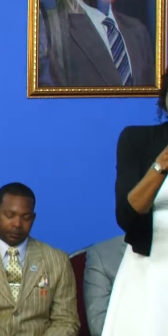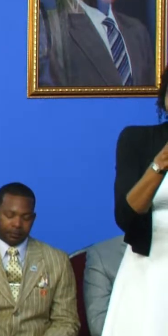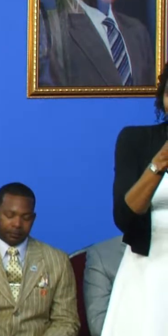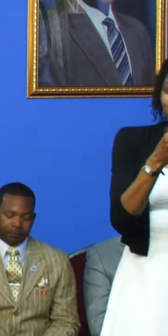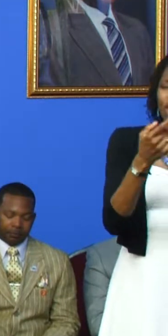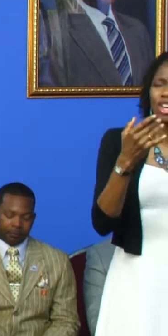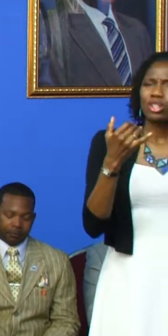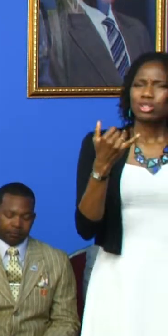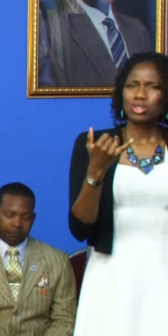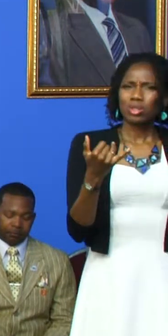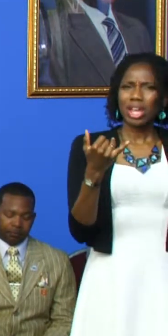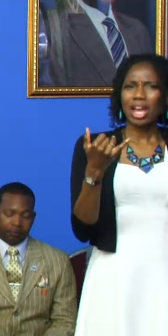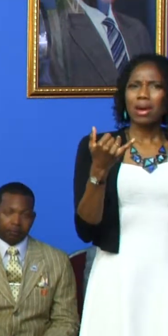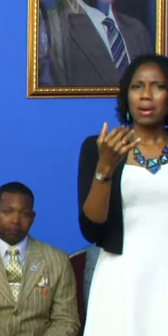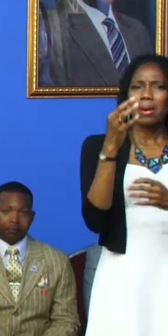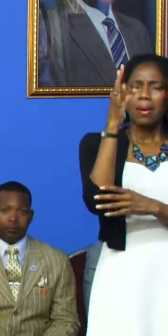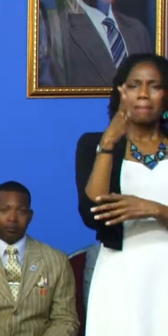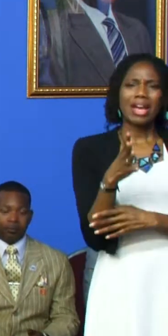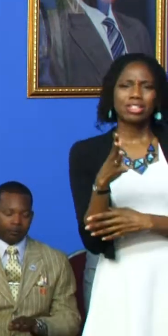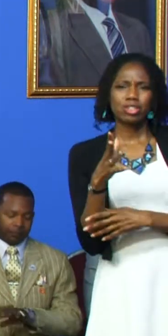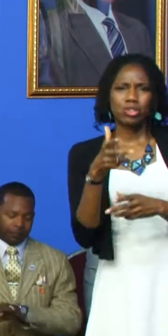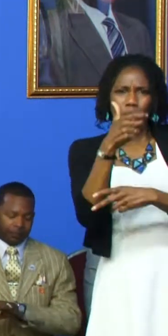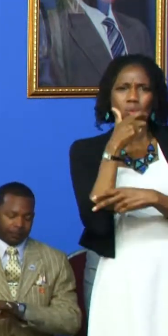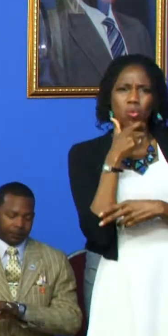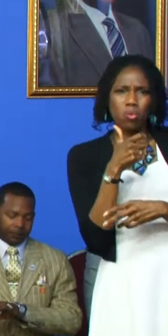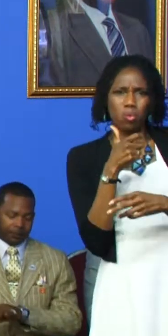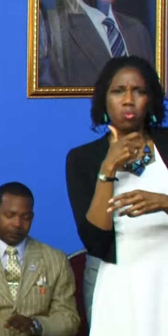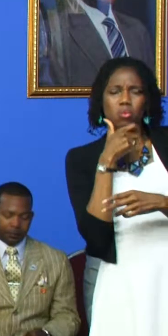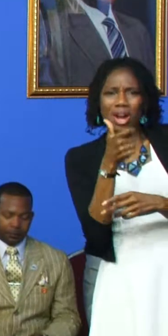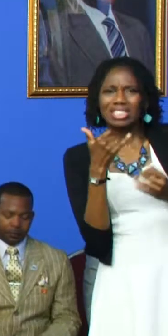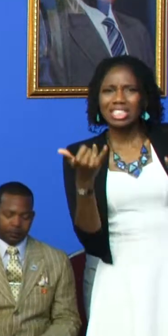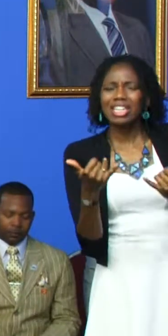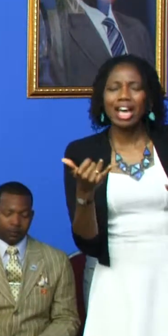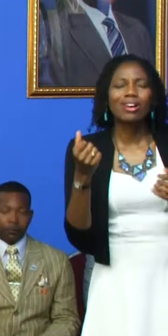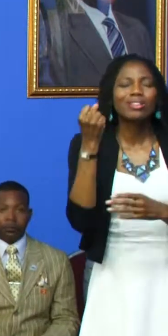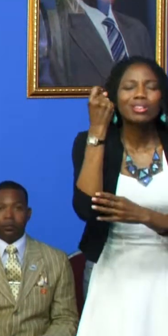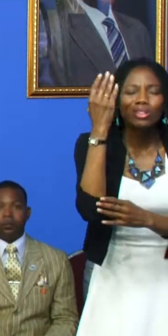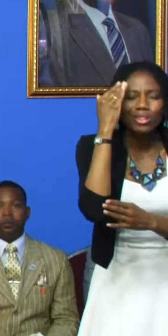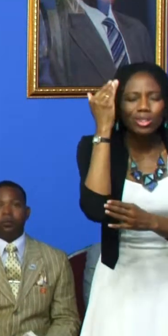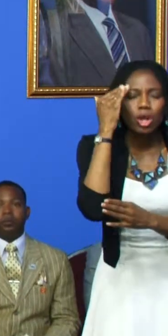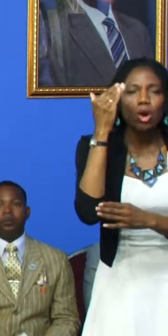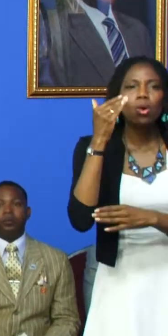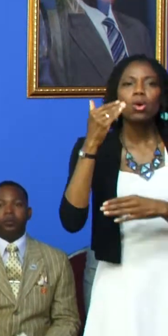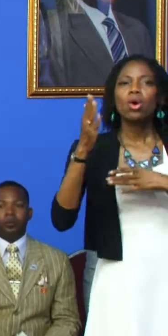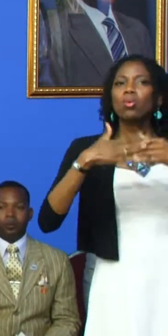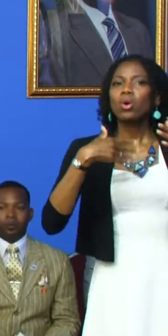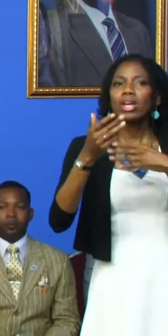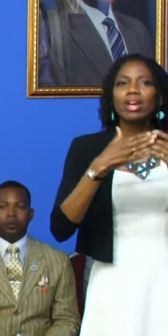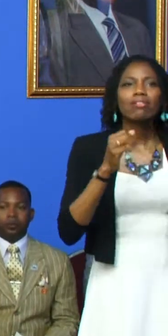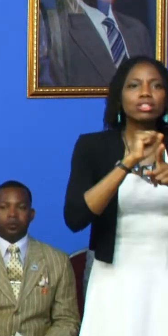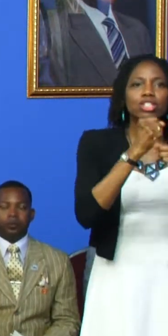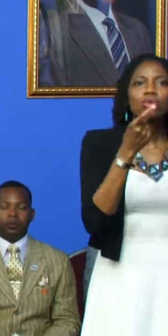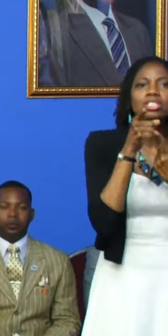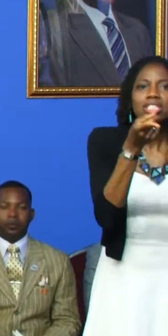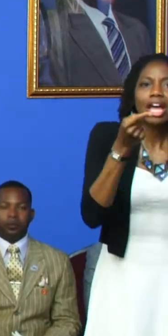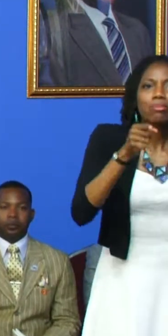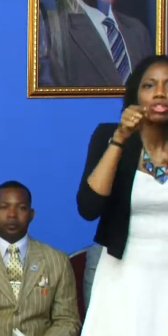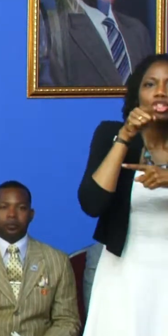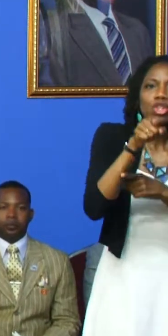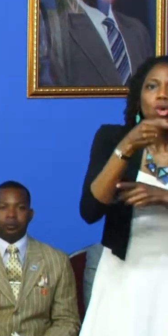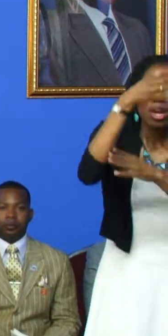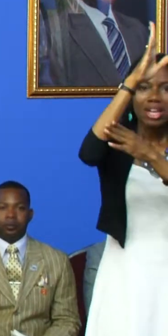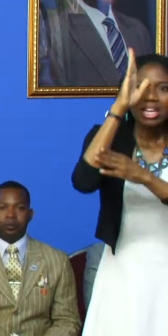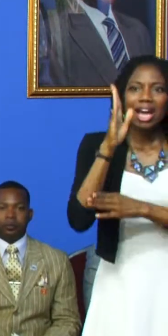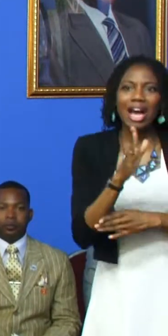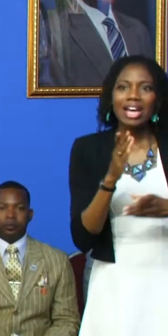Reverend, watching me right now, wherever you came, God navigated you through. That junkie that